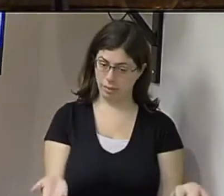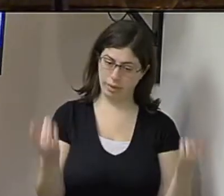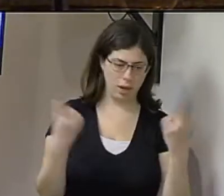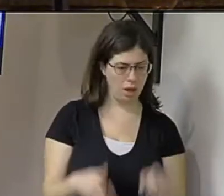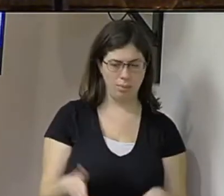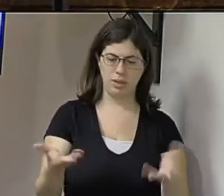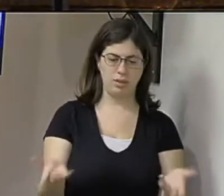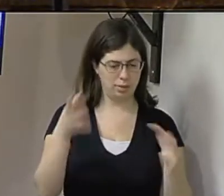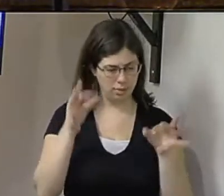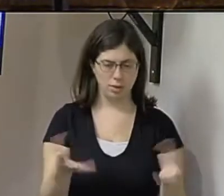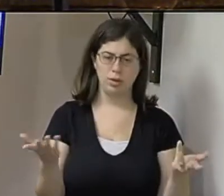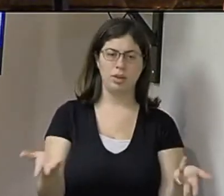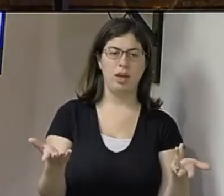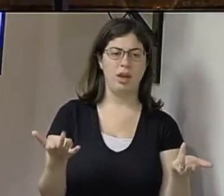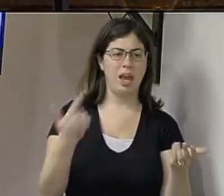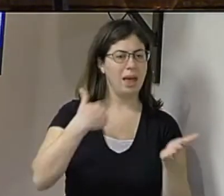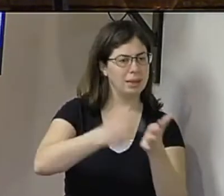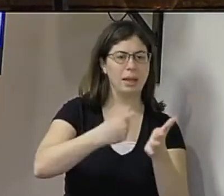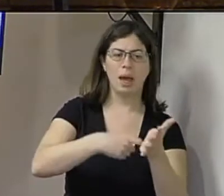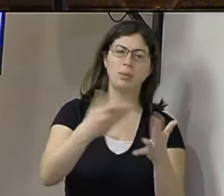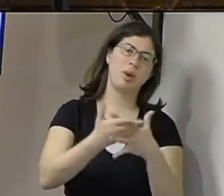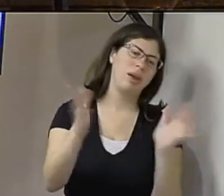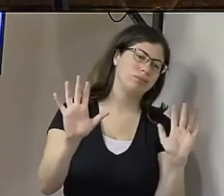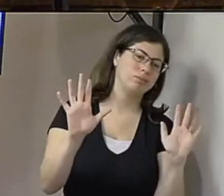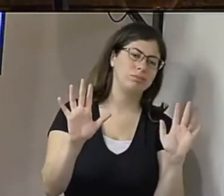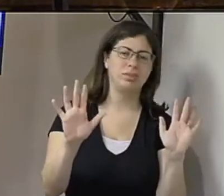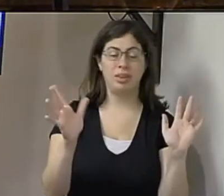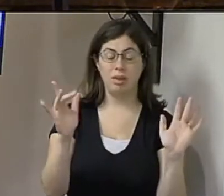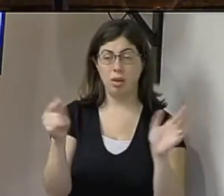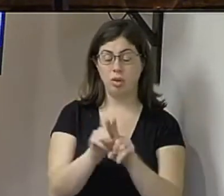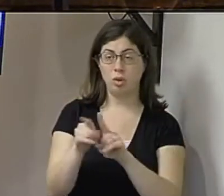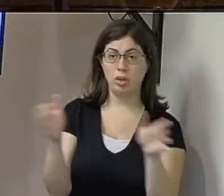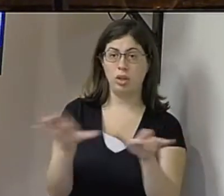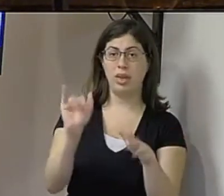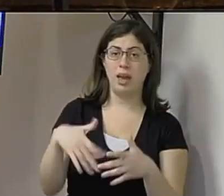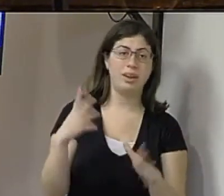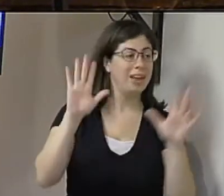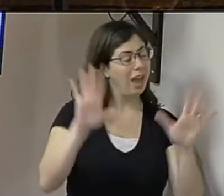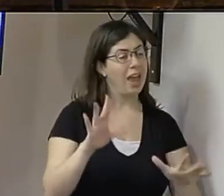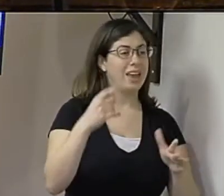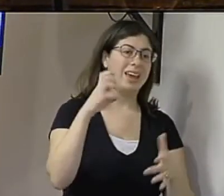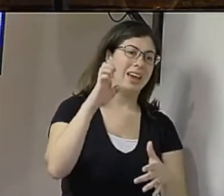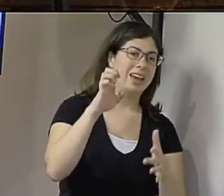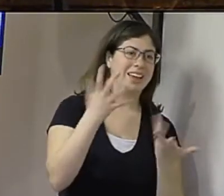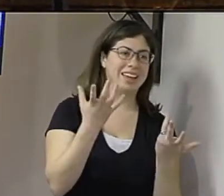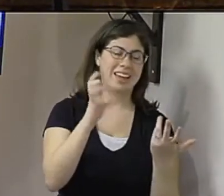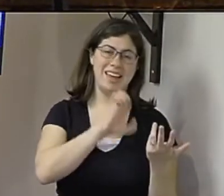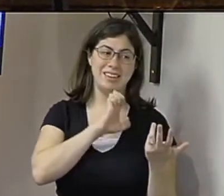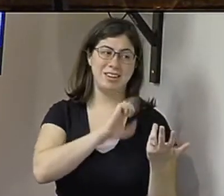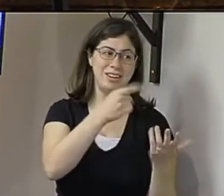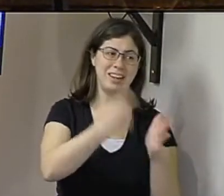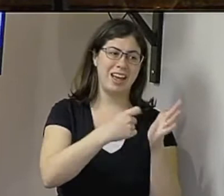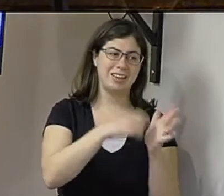another massive feast. Says he gives everybody a tax break because I guess that's also what he does. Everybody's like, great, this is Esther's tax credit. Wonderful, thank you, right?